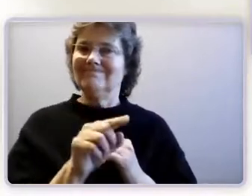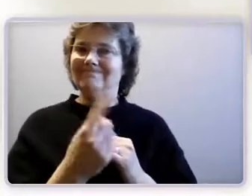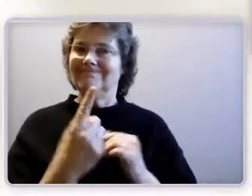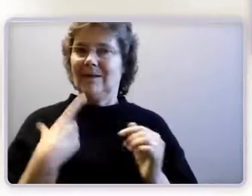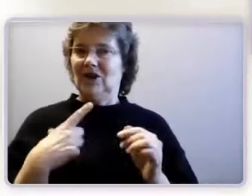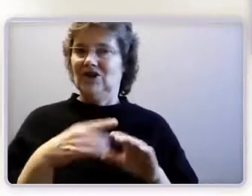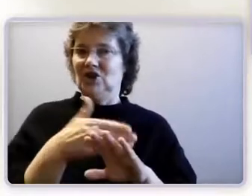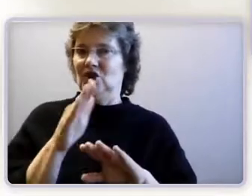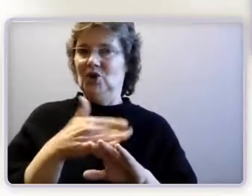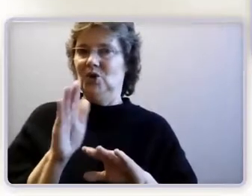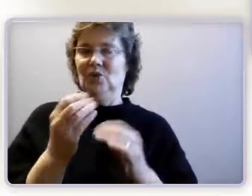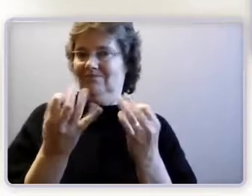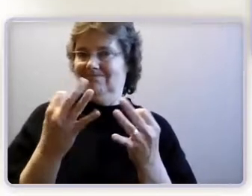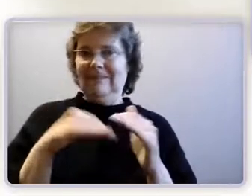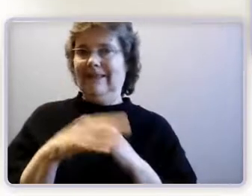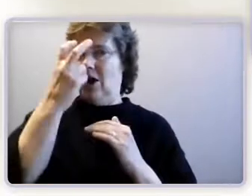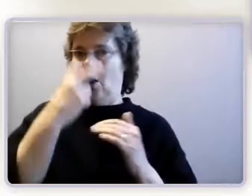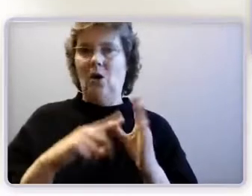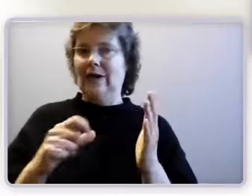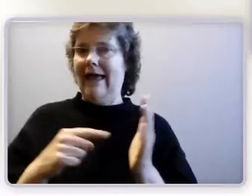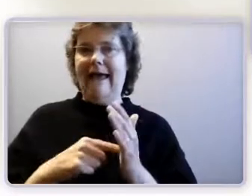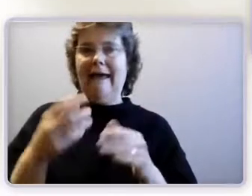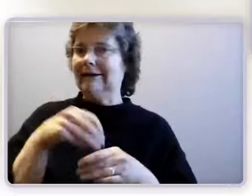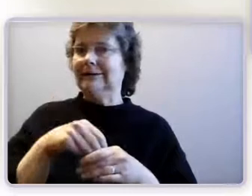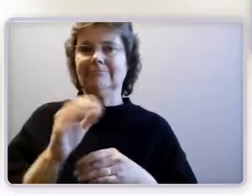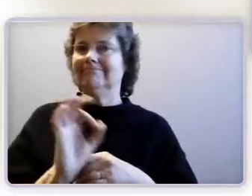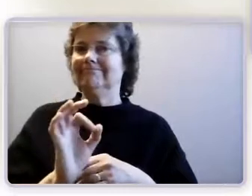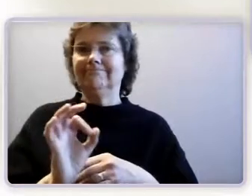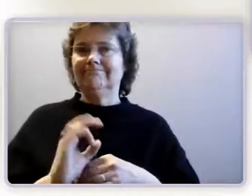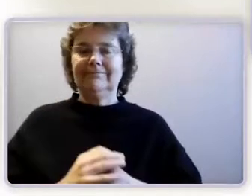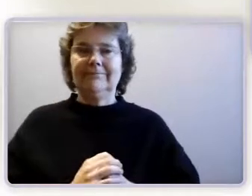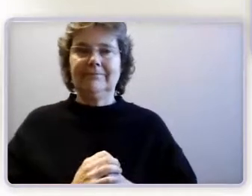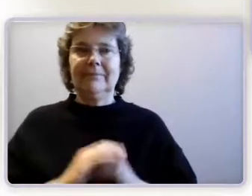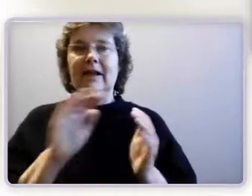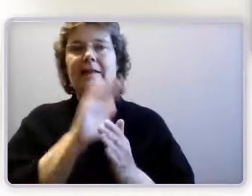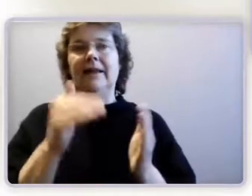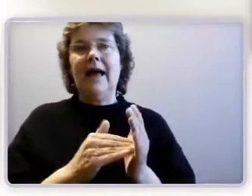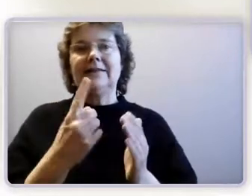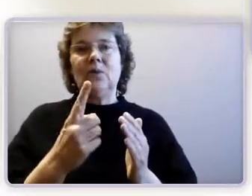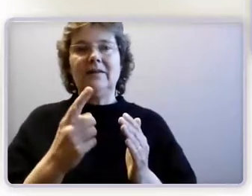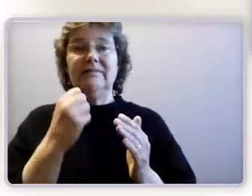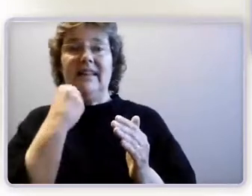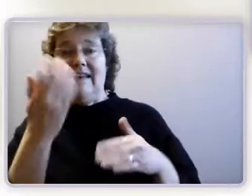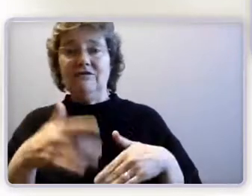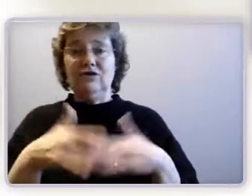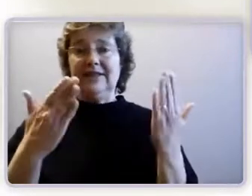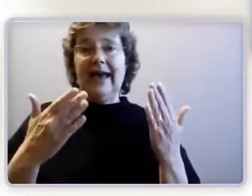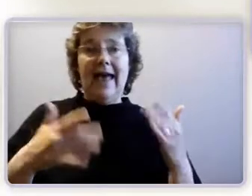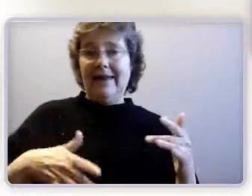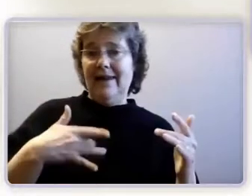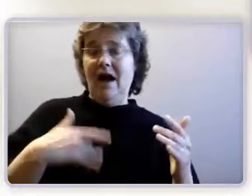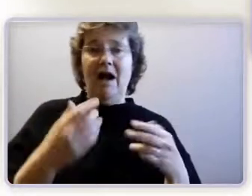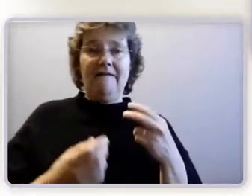and Administration Act. The last thing that I've mentioned there is daily living issues, such as a person's diet or